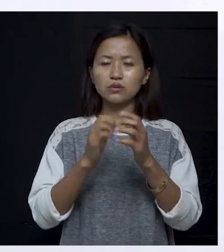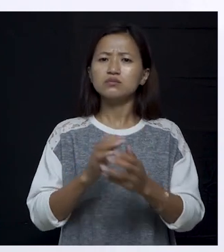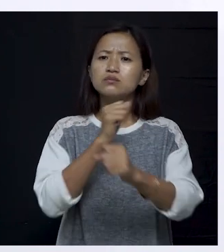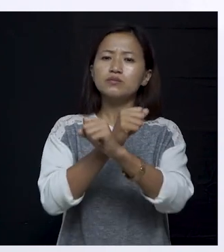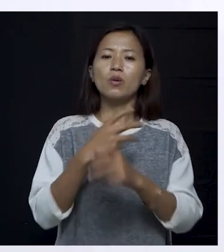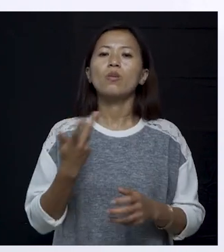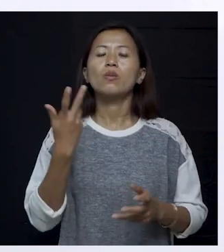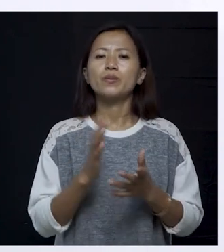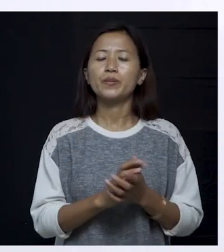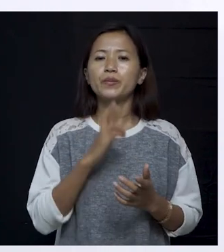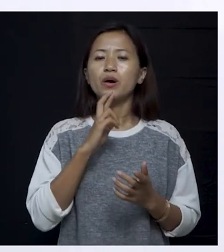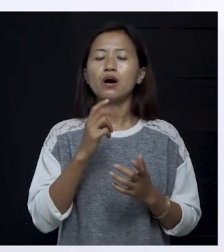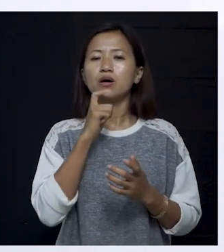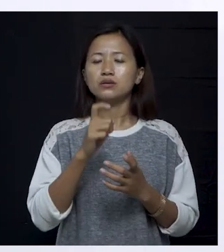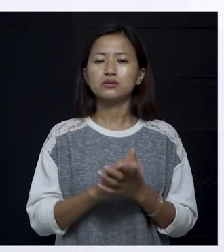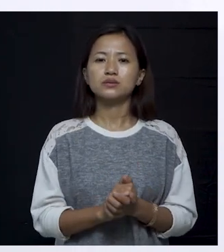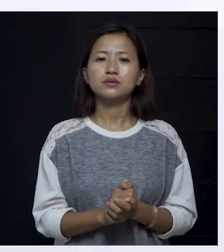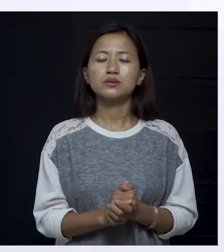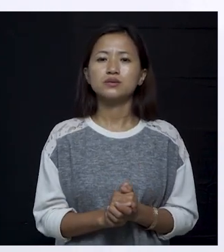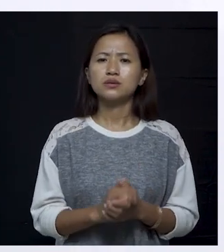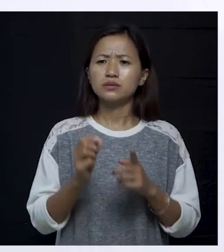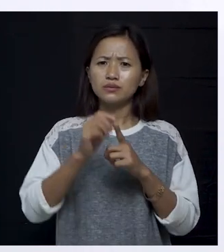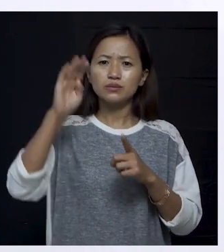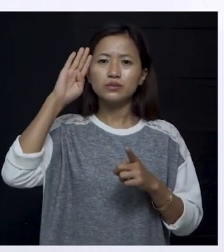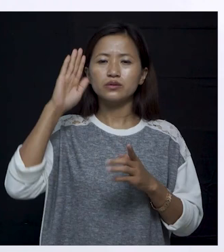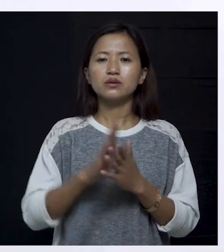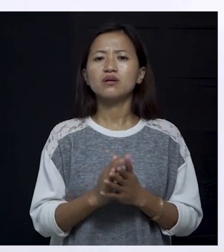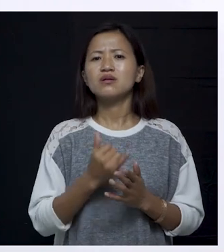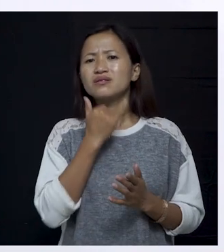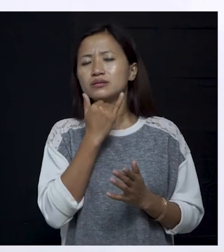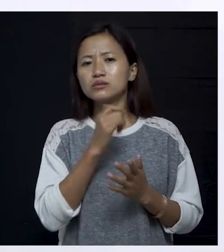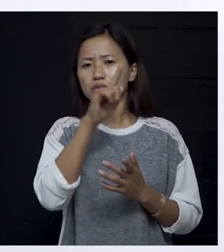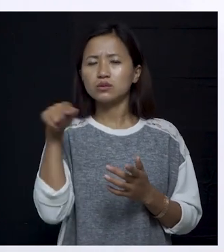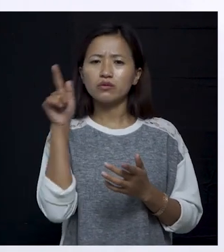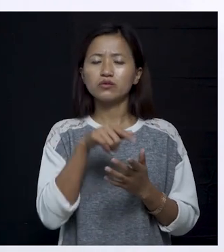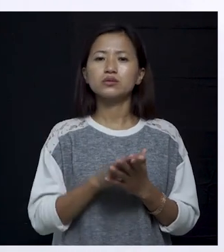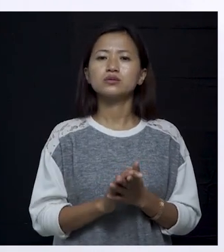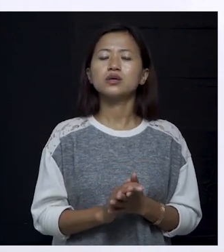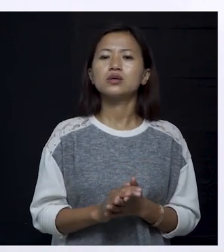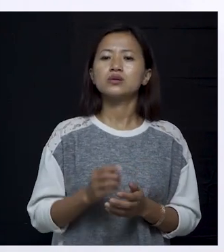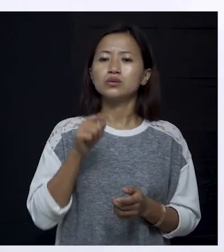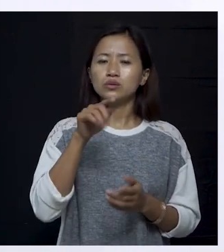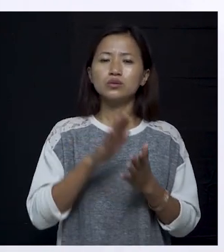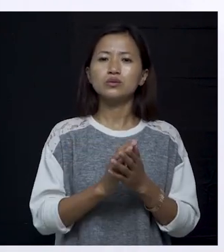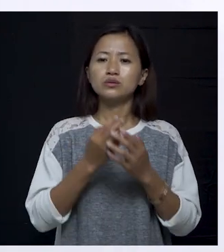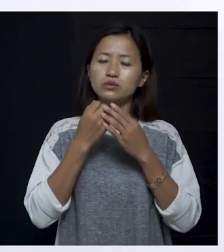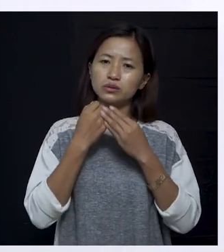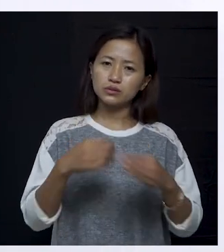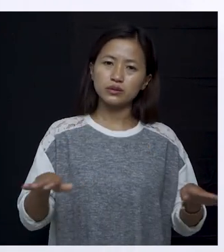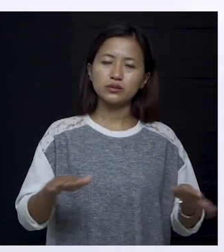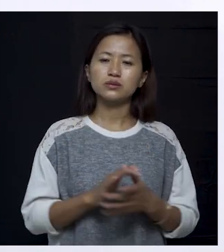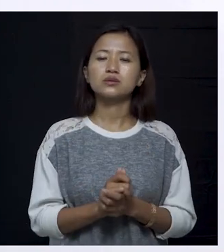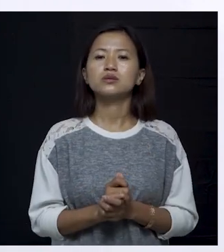okay? And if the policemen have wrongfully arrested you, then you will be released.